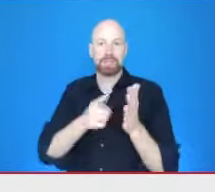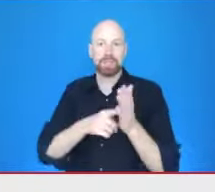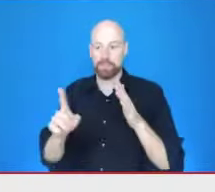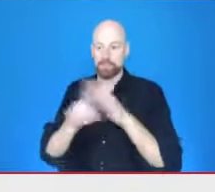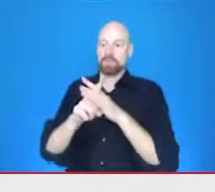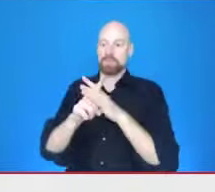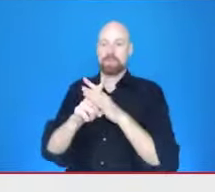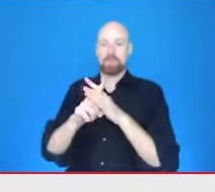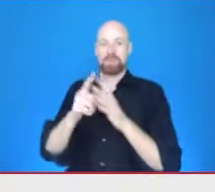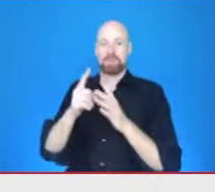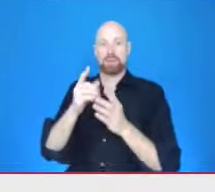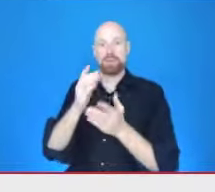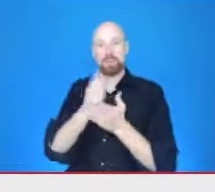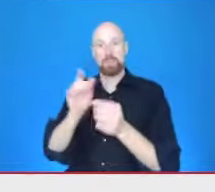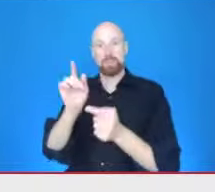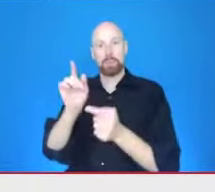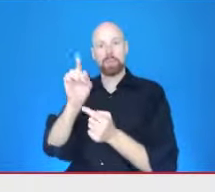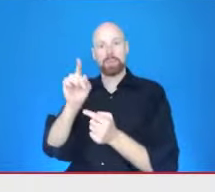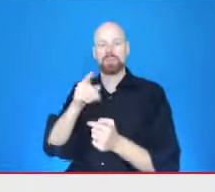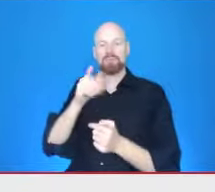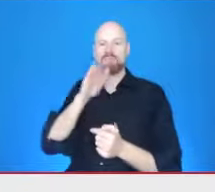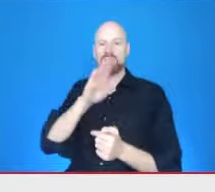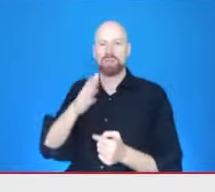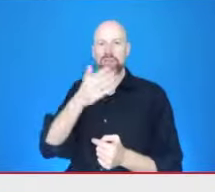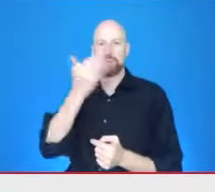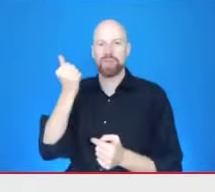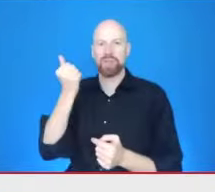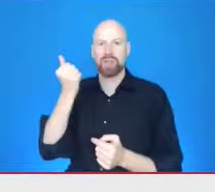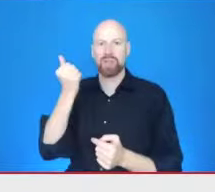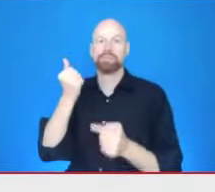him. Didn't we do the same?